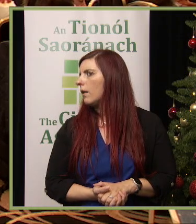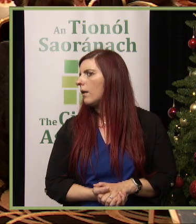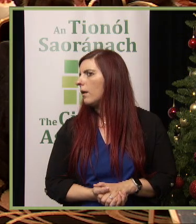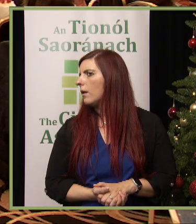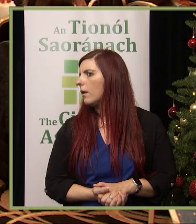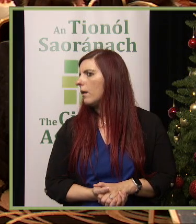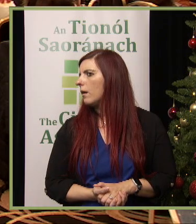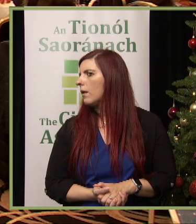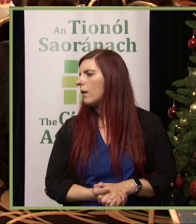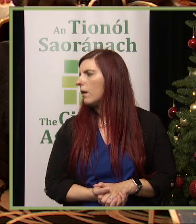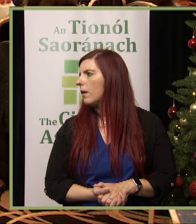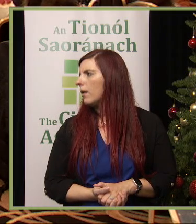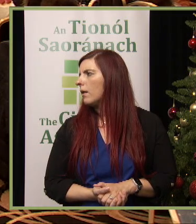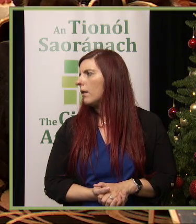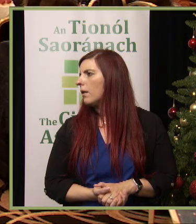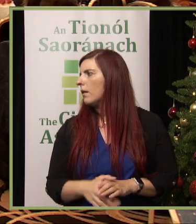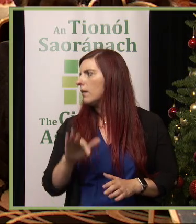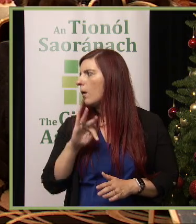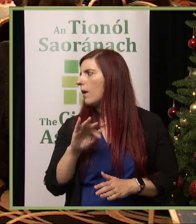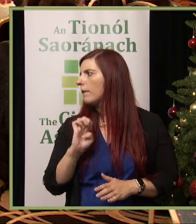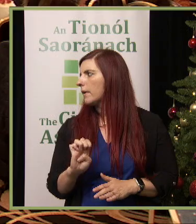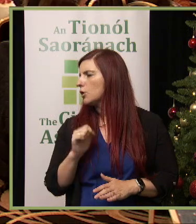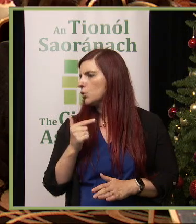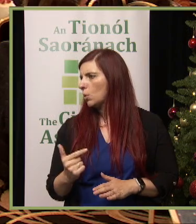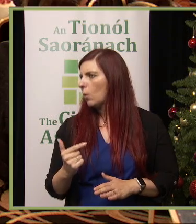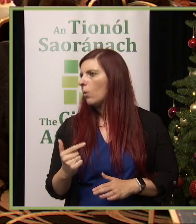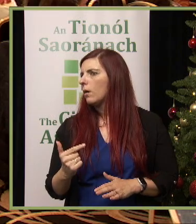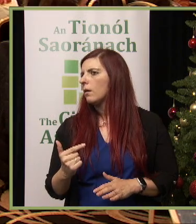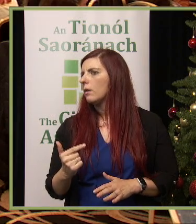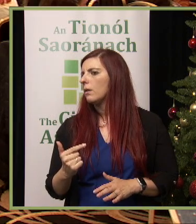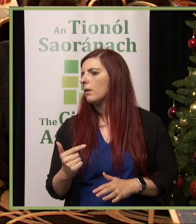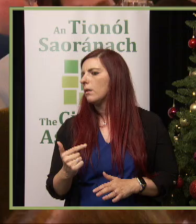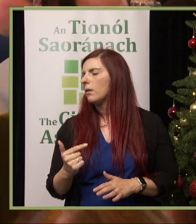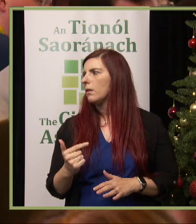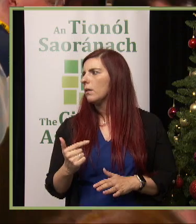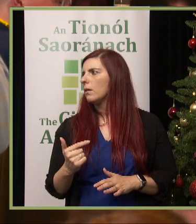Yes, sorry, just on FE2,